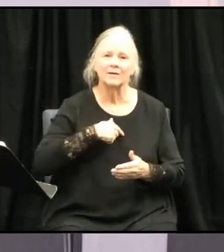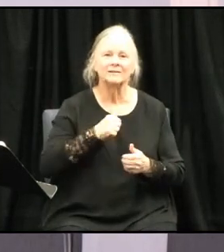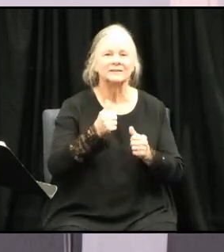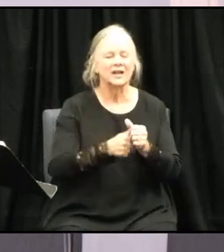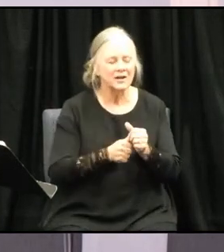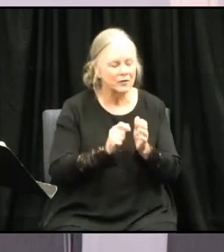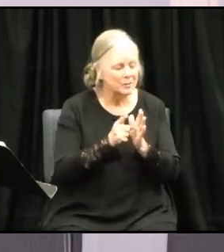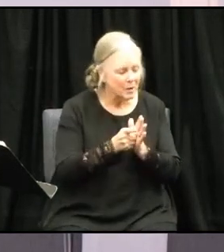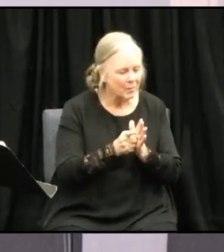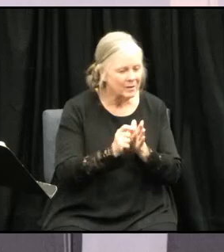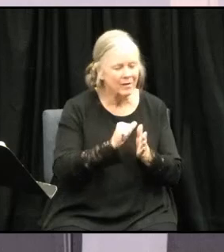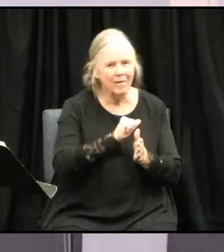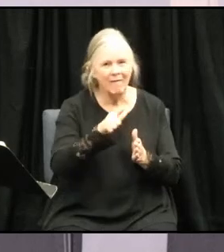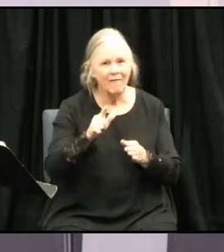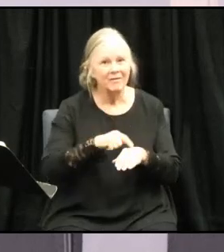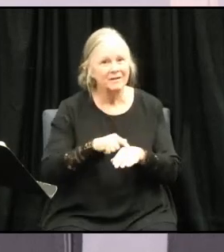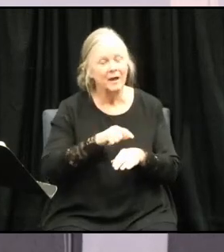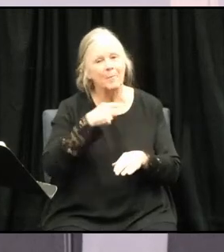time, always.